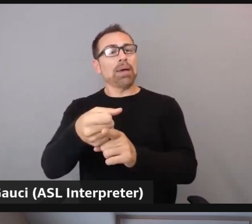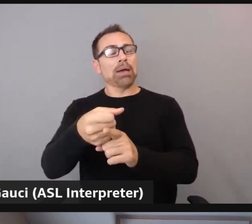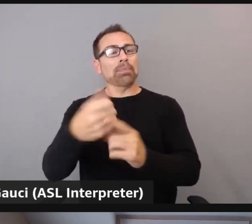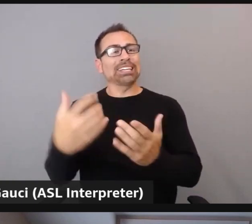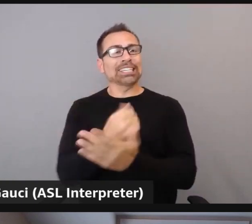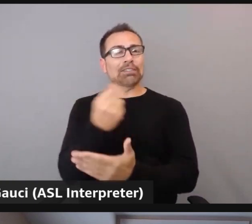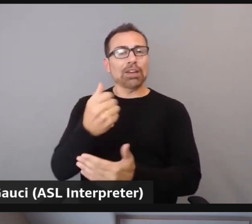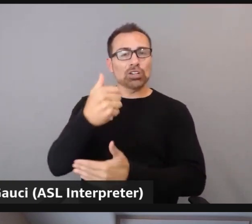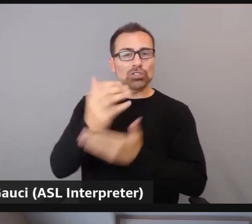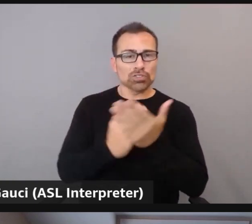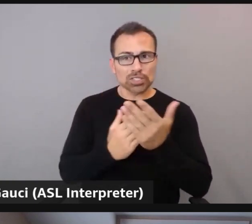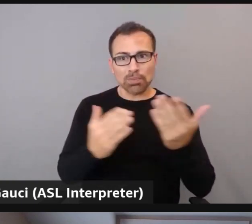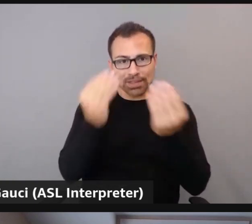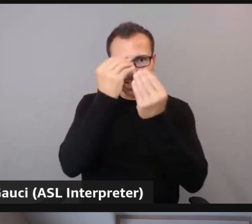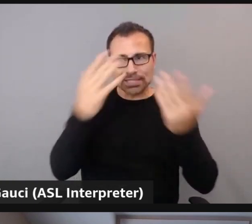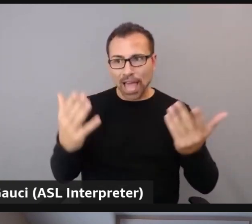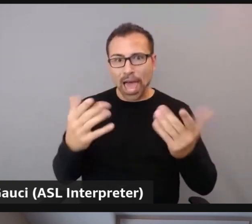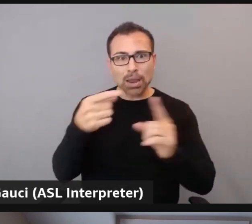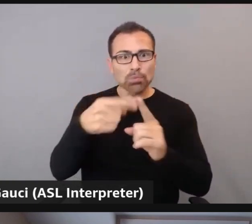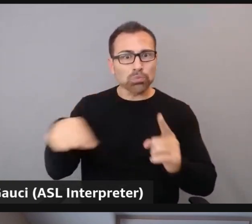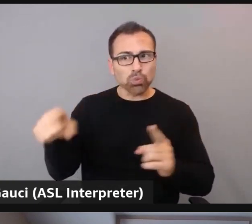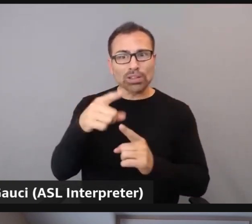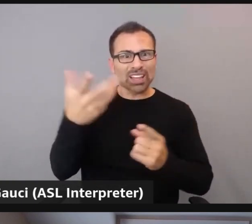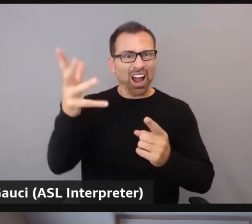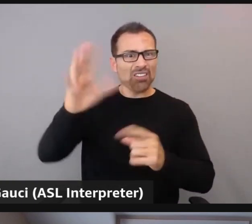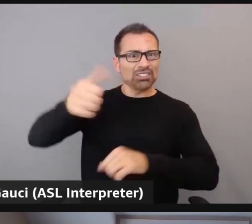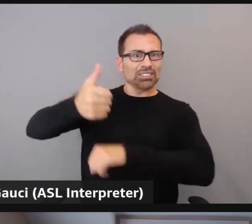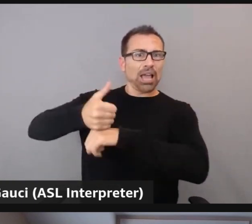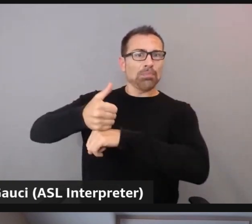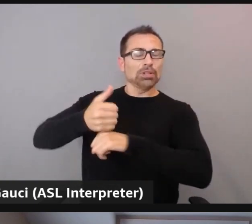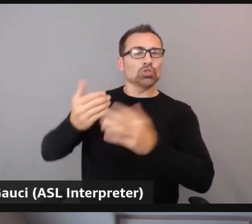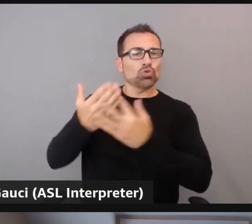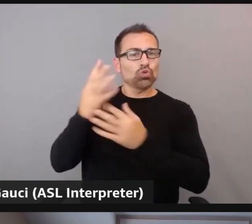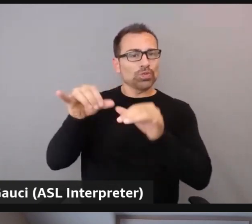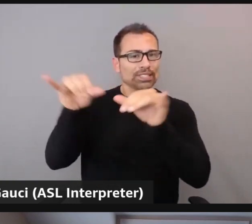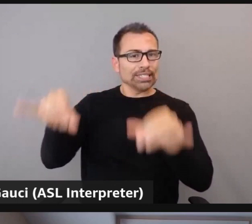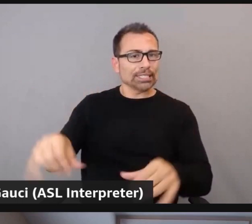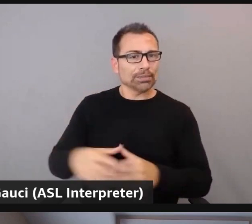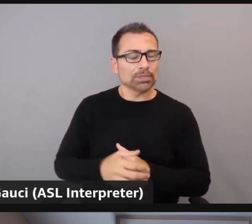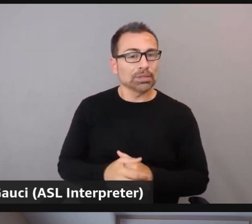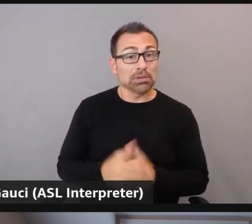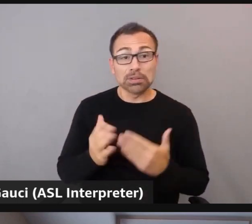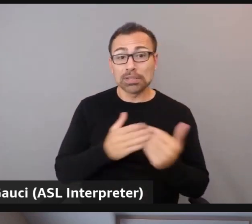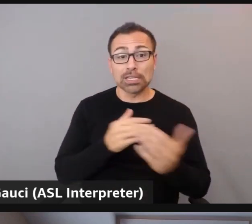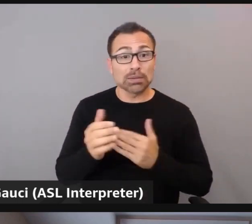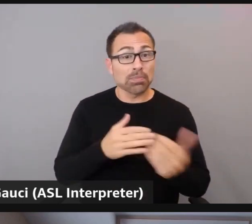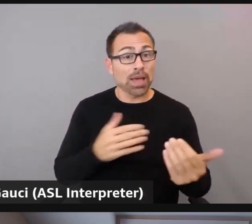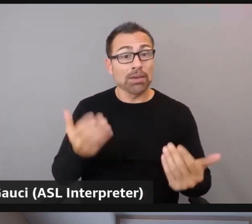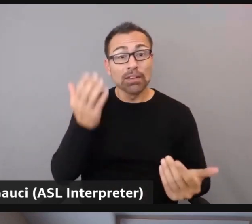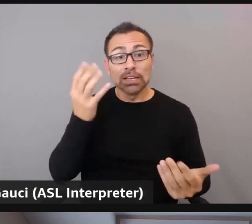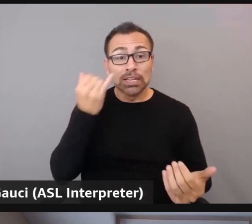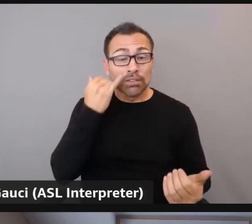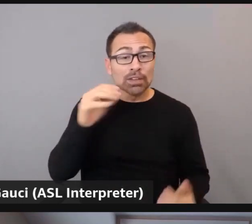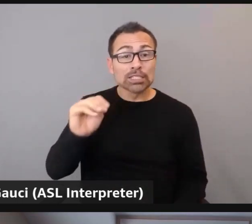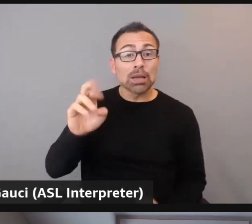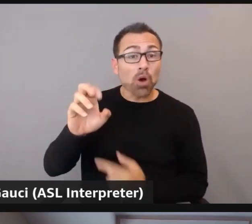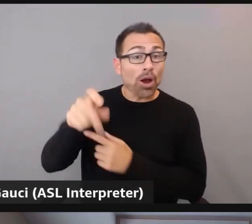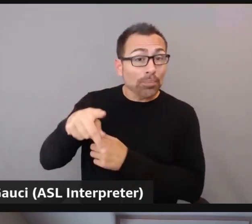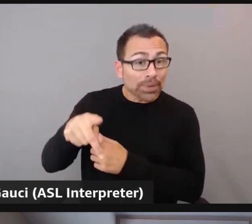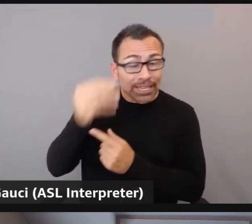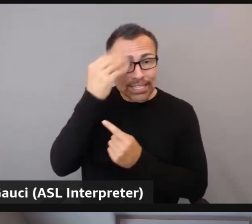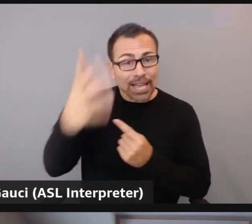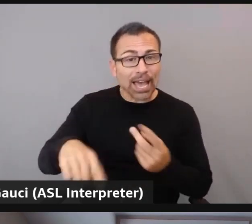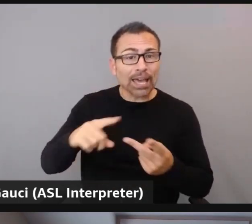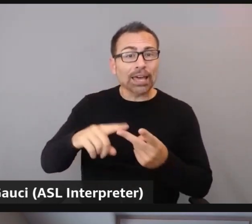some of the efforts and activities and initiatives that you're doing through your systems, whether it's through any of your MRP data or SCADA data, any